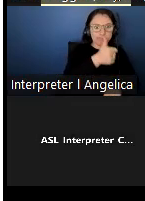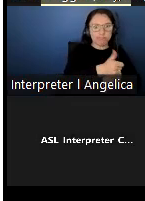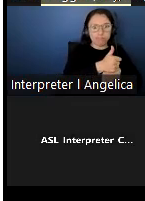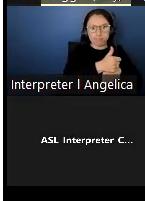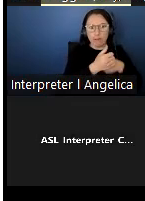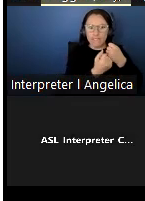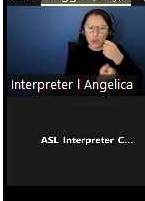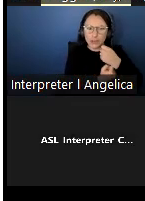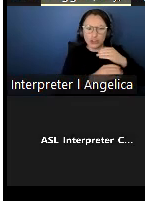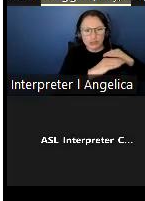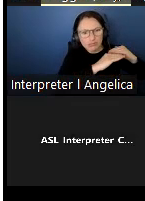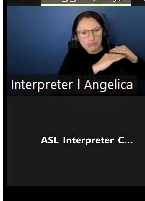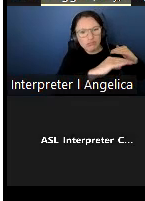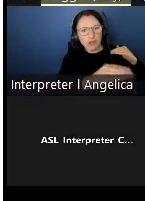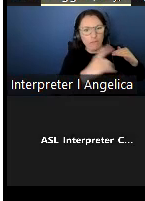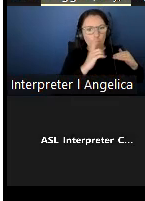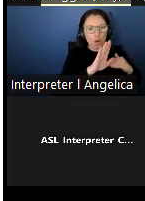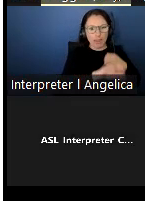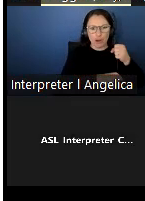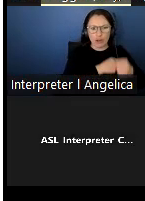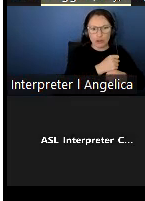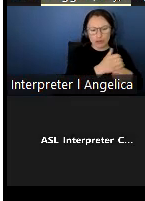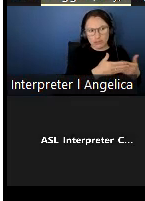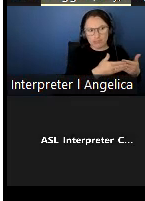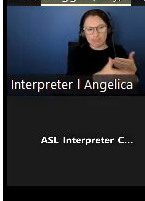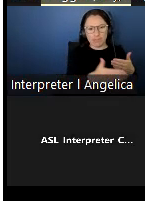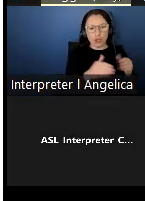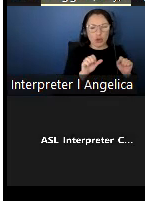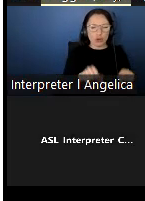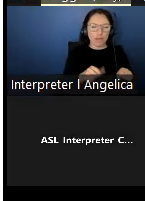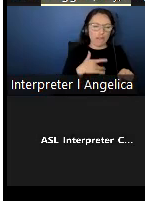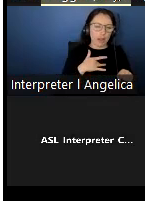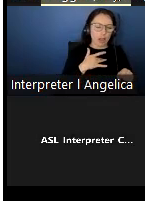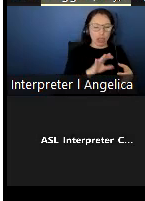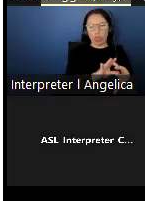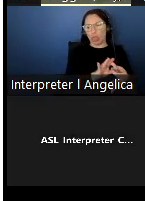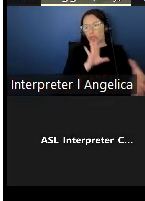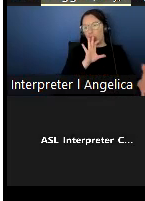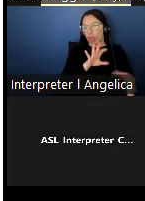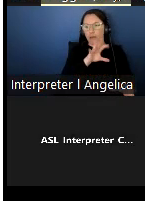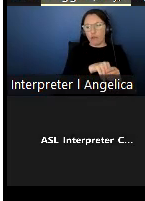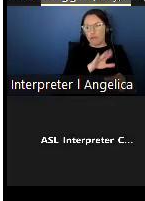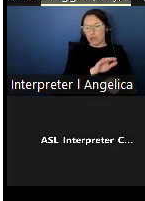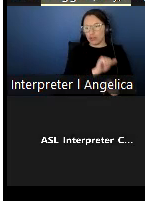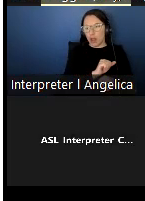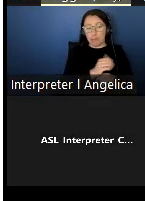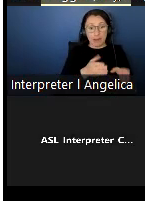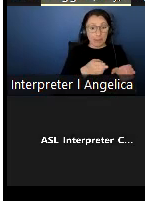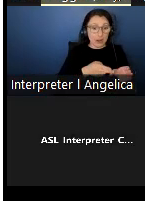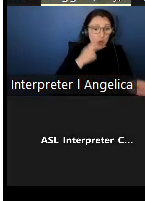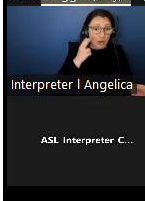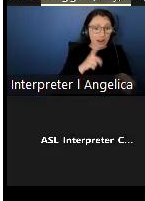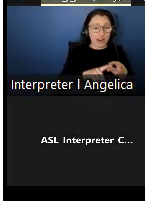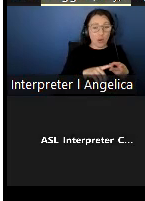careers. A sexual assault may cause them to disengage from their jobs. They may quit their job or leave their